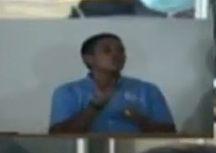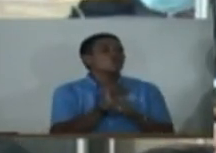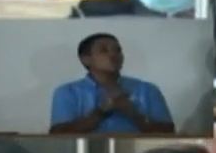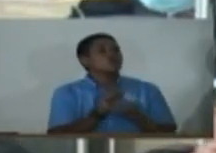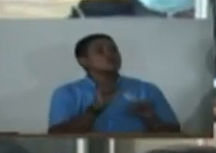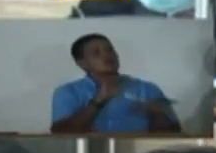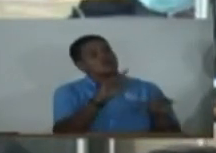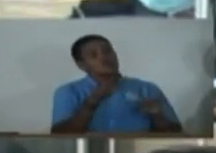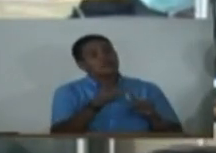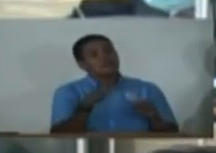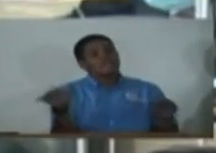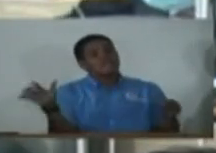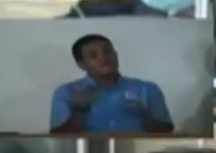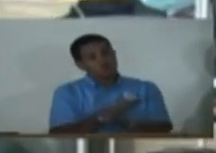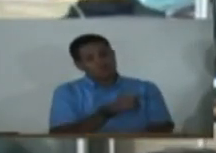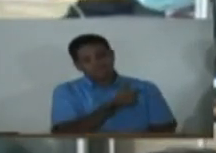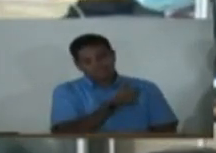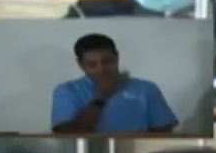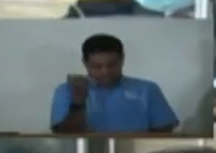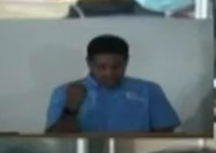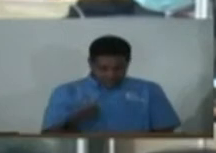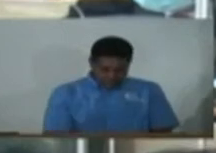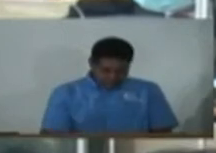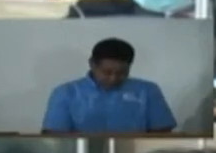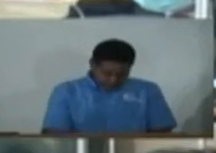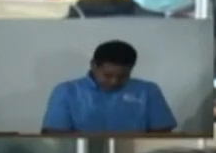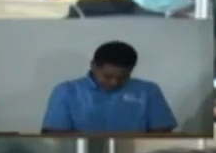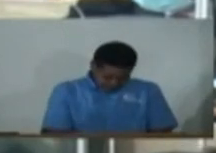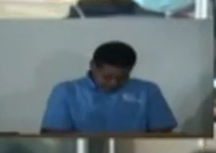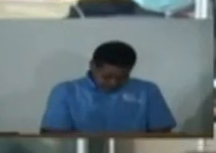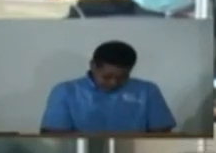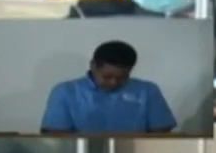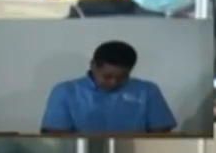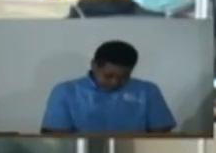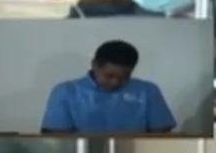fully vaccinated. Gathering limits.